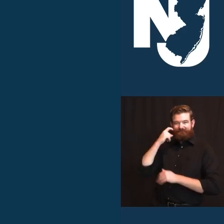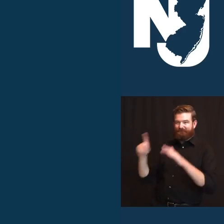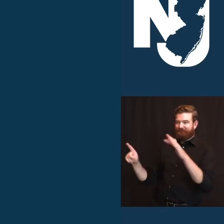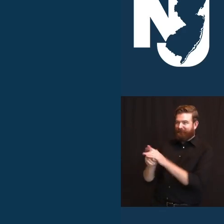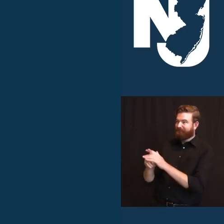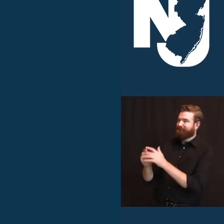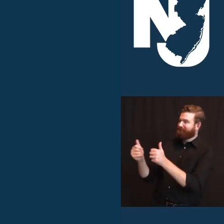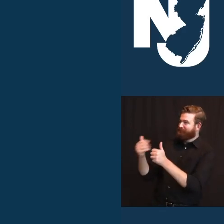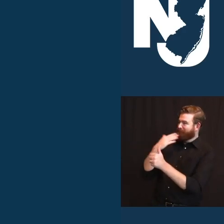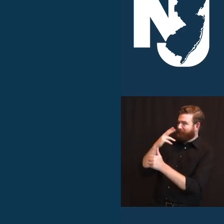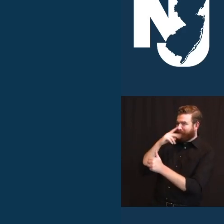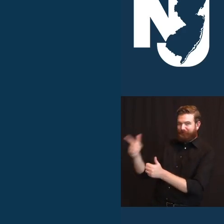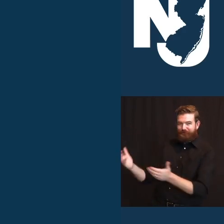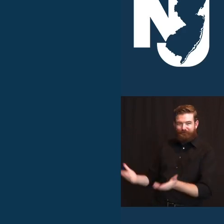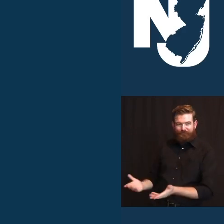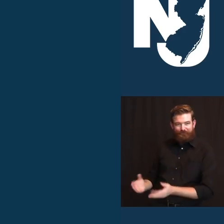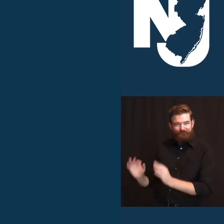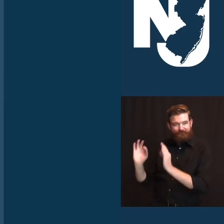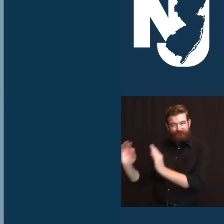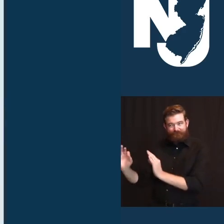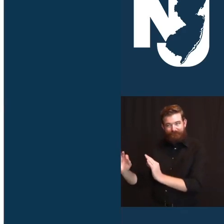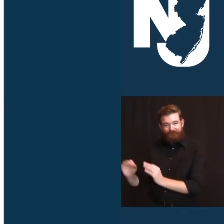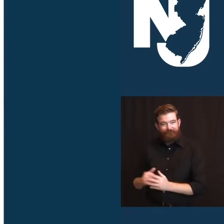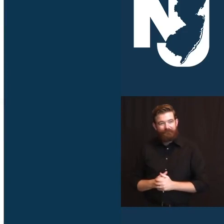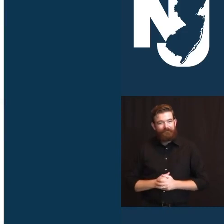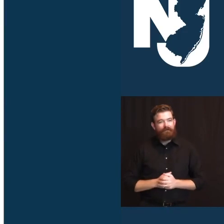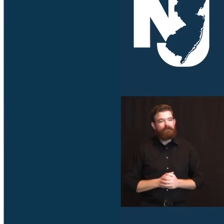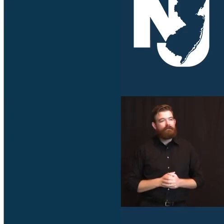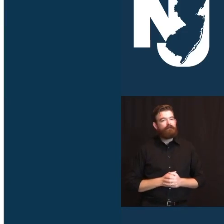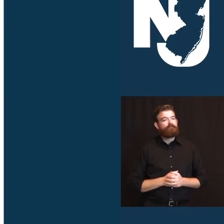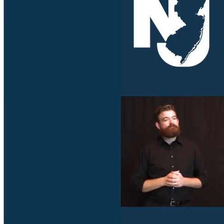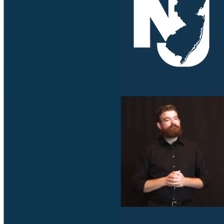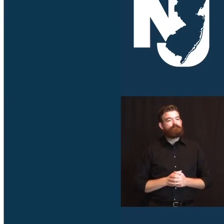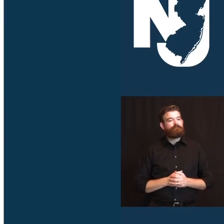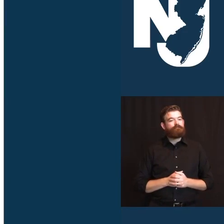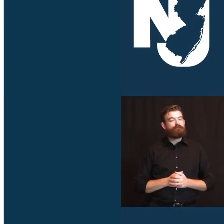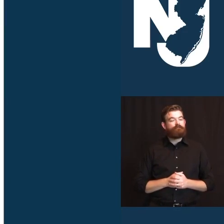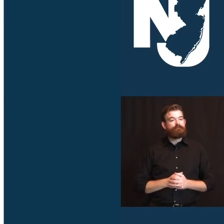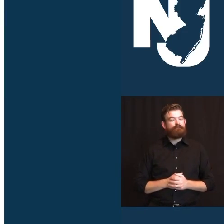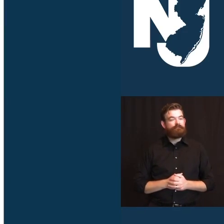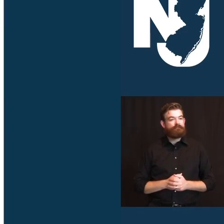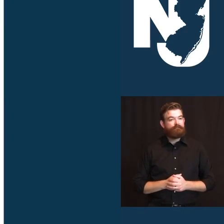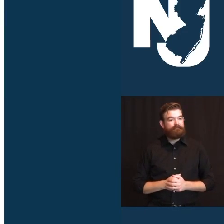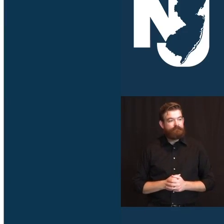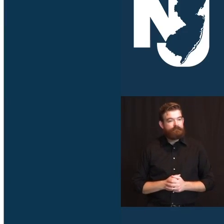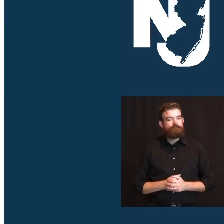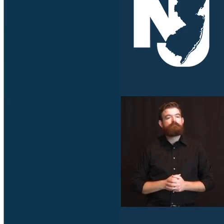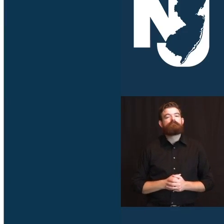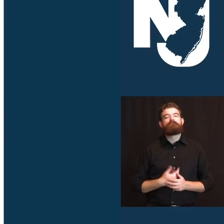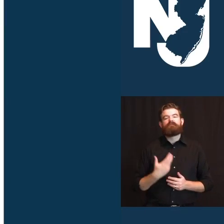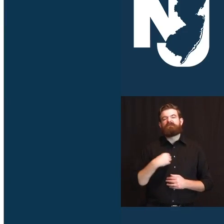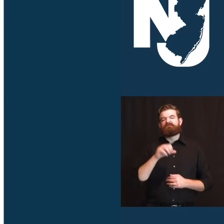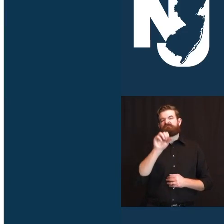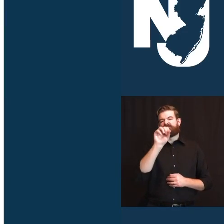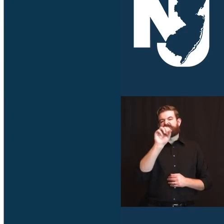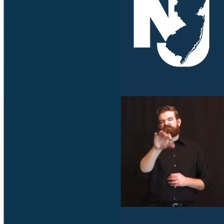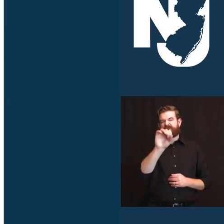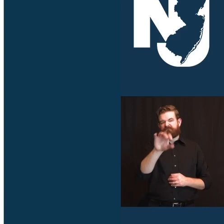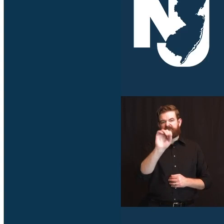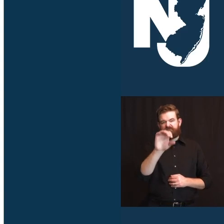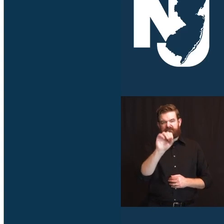have you. Next, before we get to the numbers, a quick update on our efforts to strengthen the contact tracing component that is